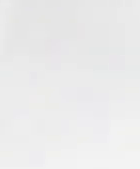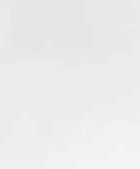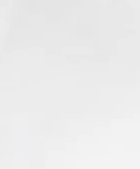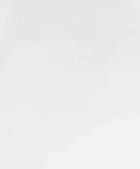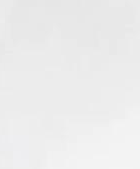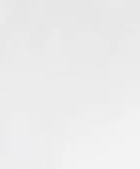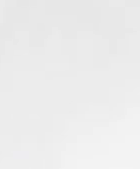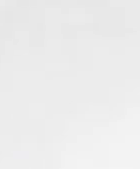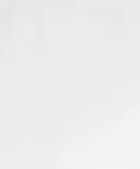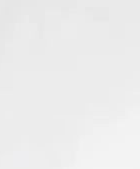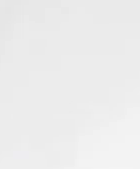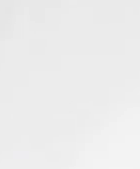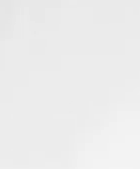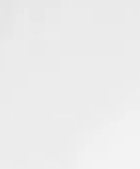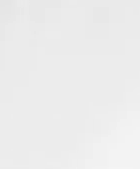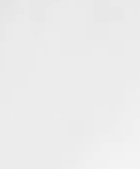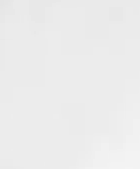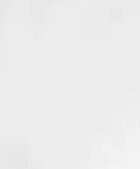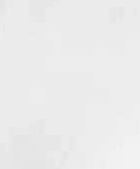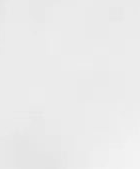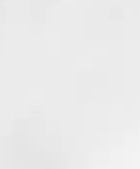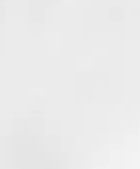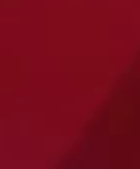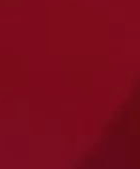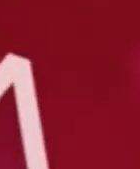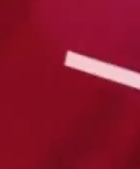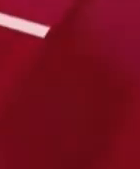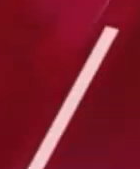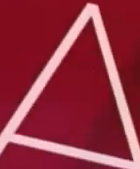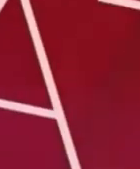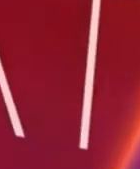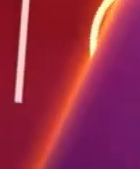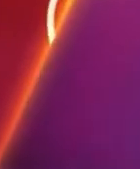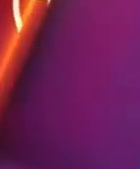you look and live.